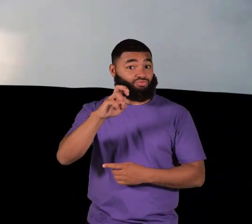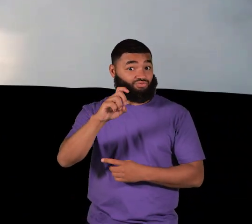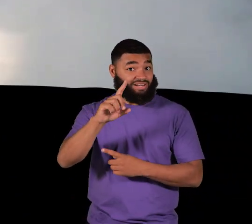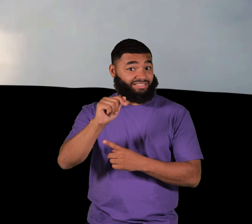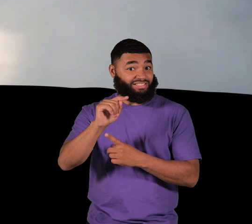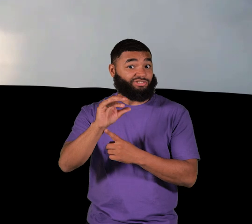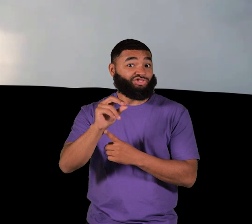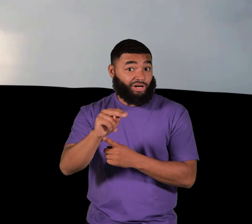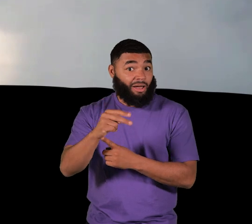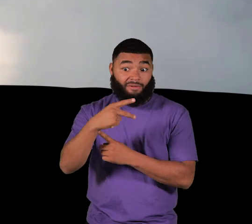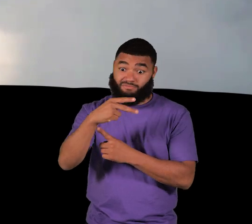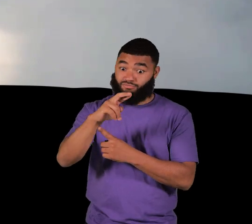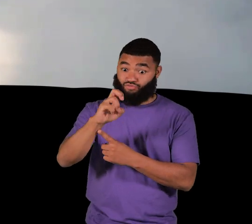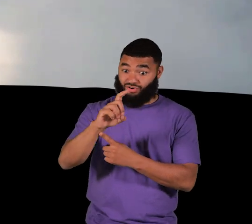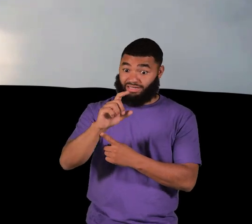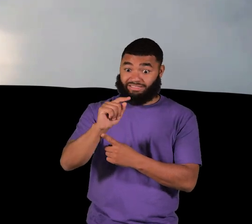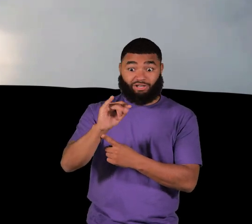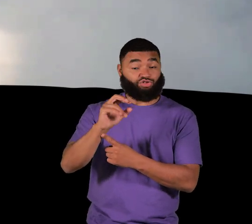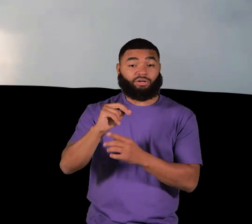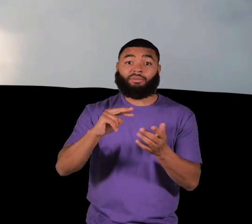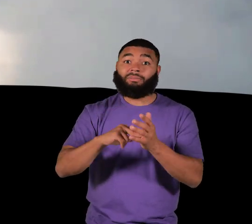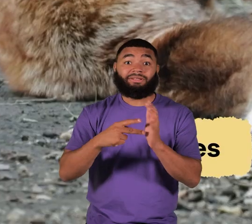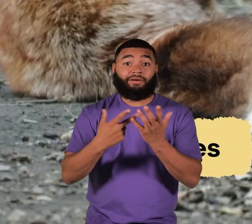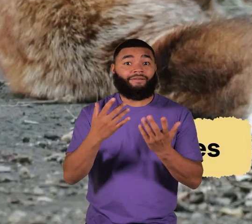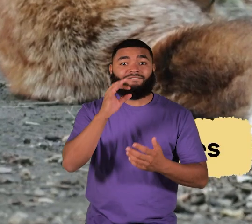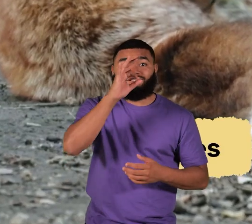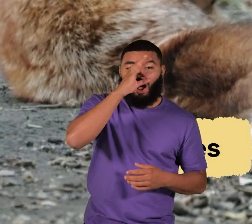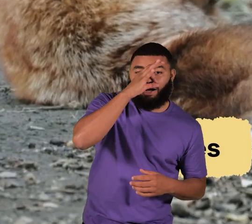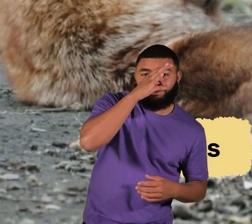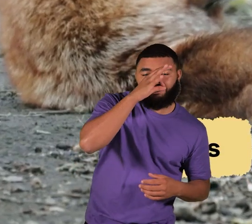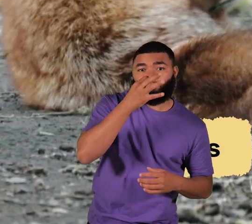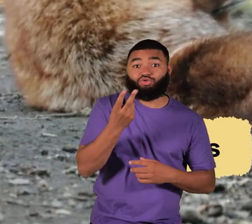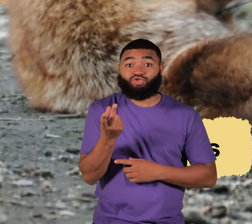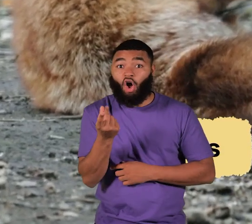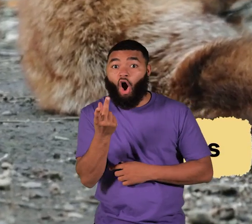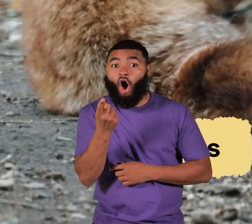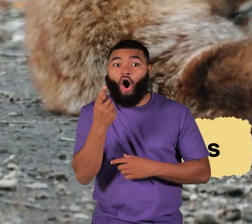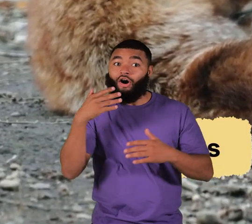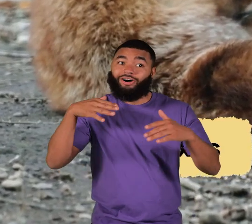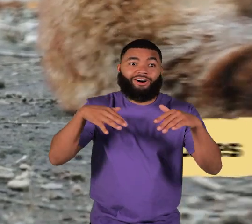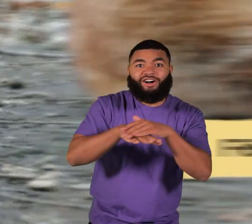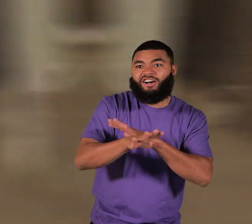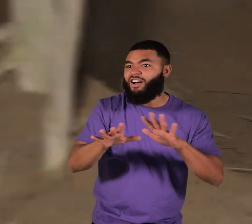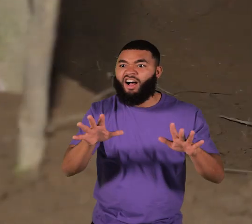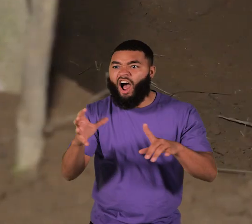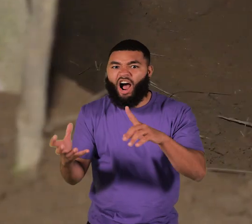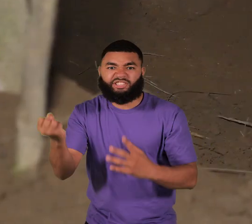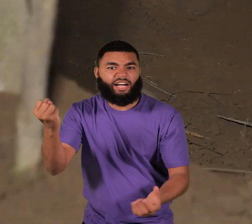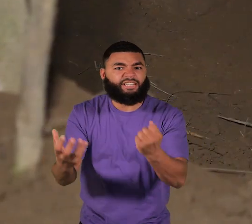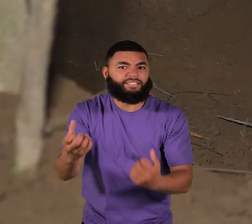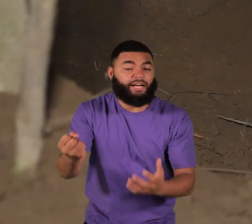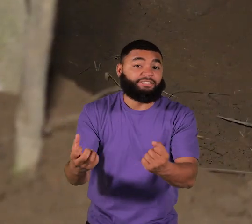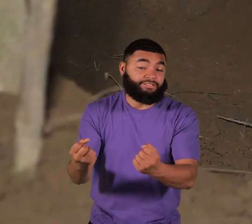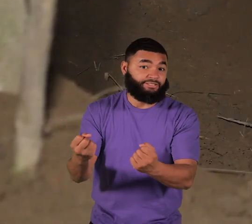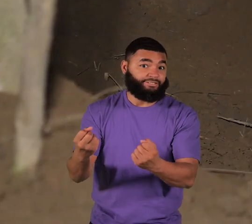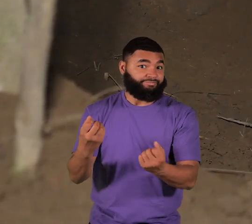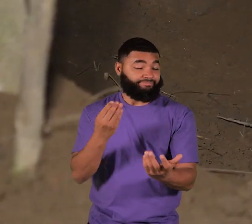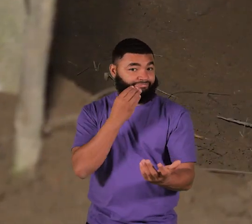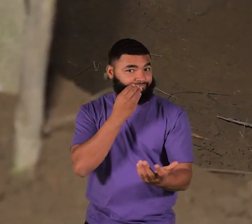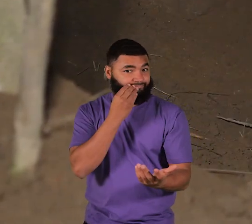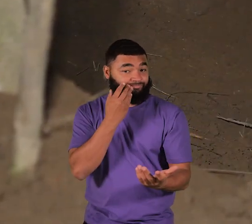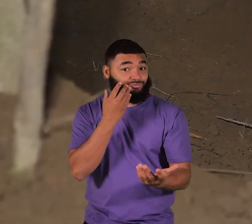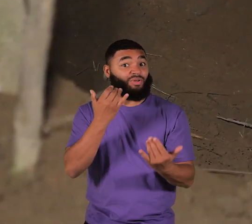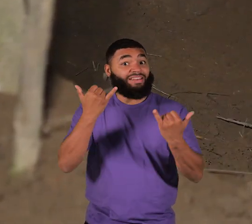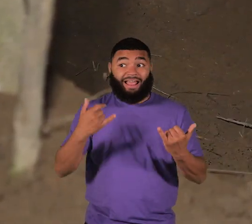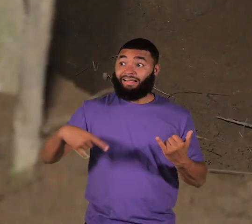when non-native species are introduced to a habitat, such as foxes and dogs. Conservation efforts are underway to